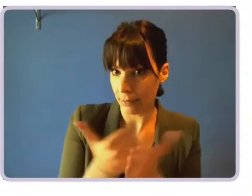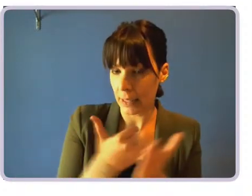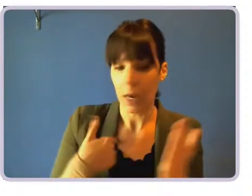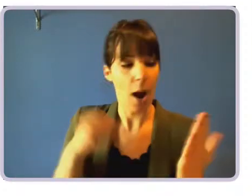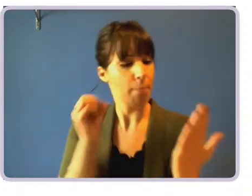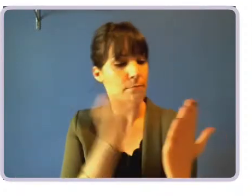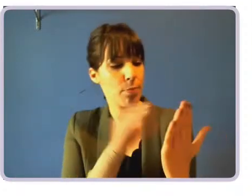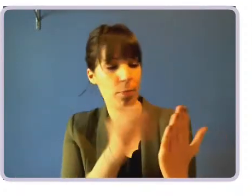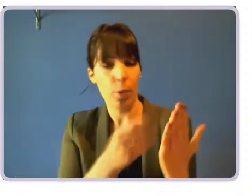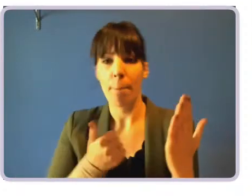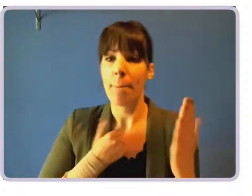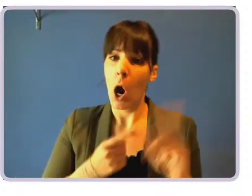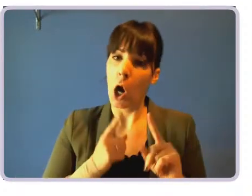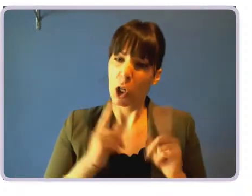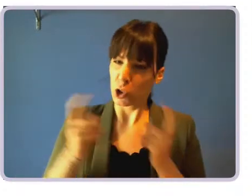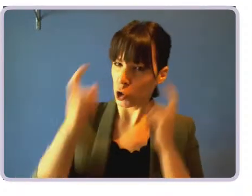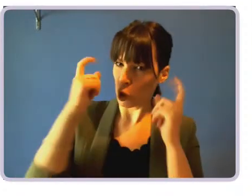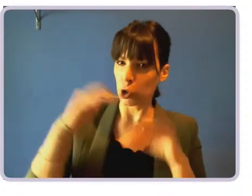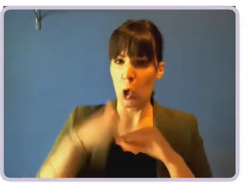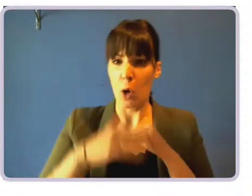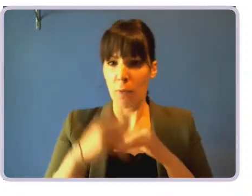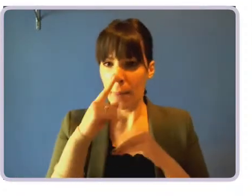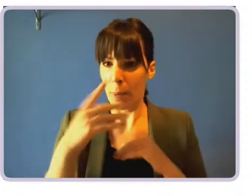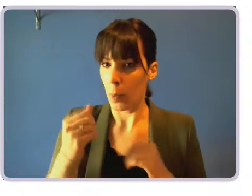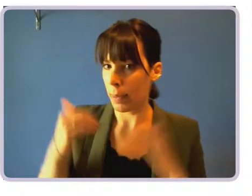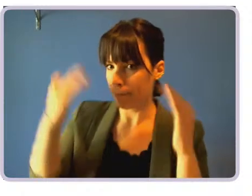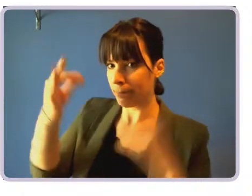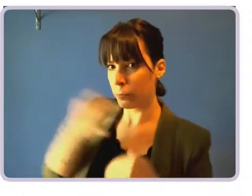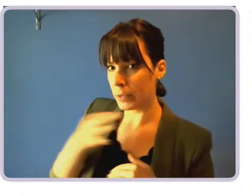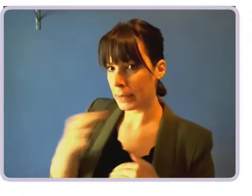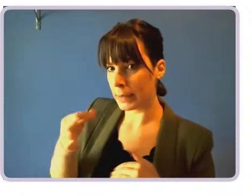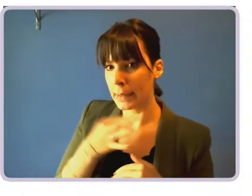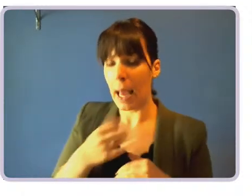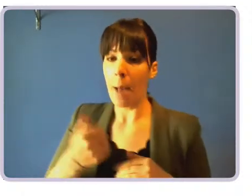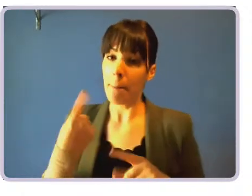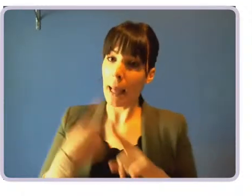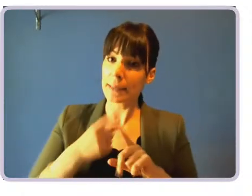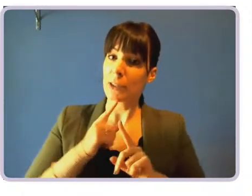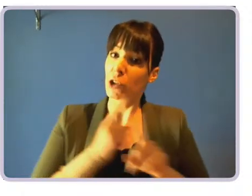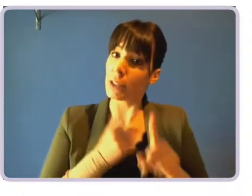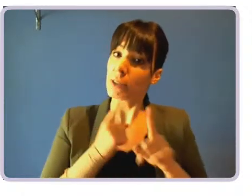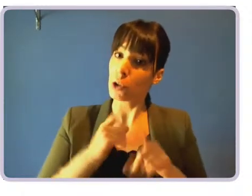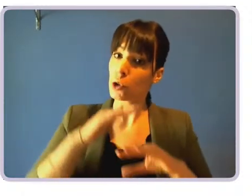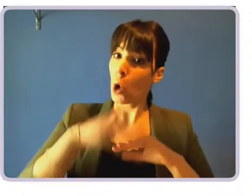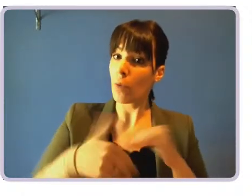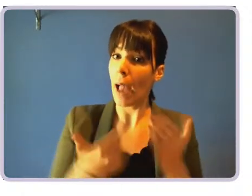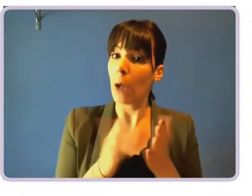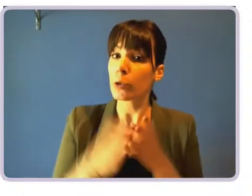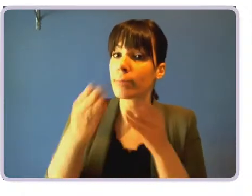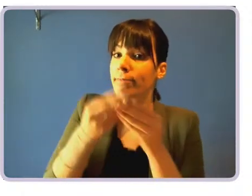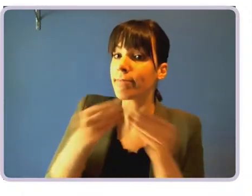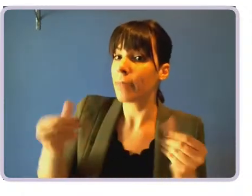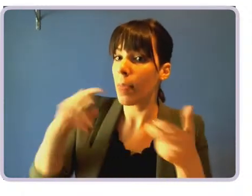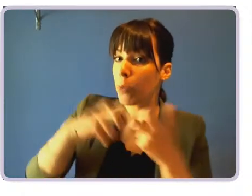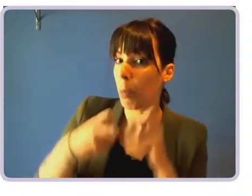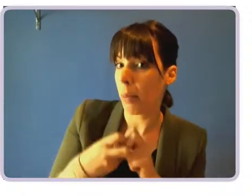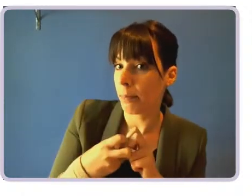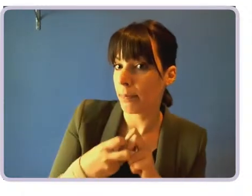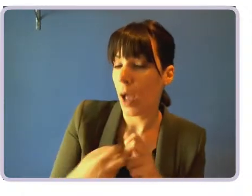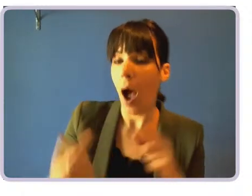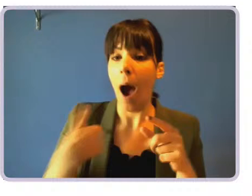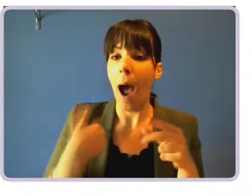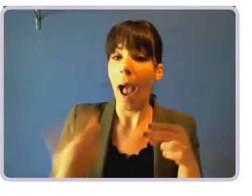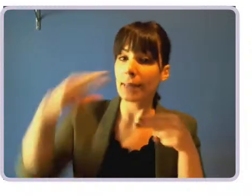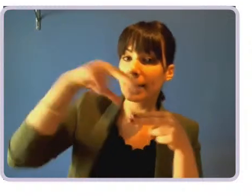my suggestions for some solutions. I paired it with this case study. And what do you think happened? Apart